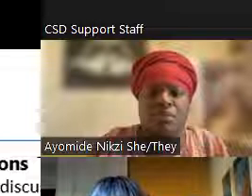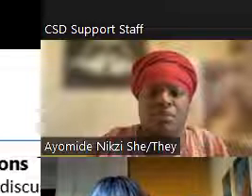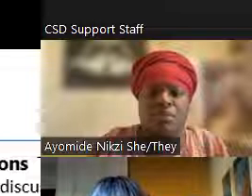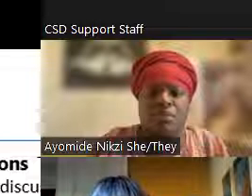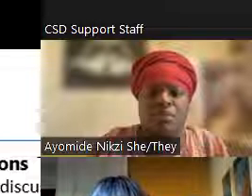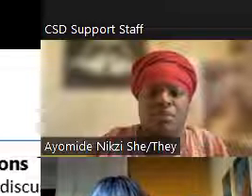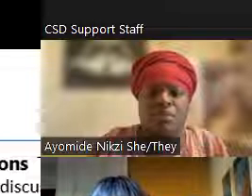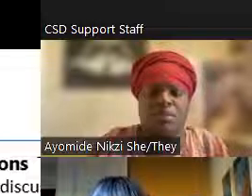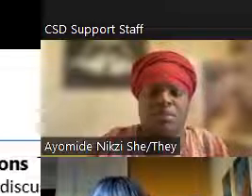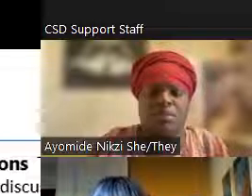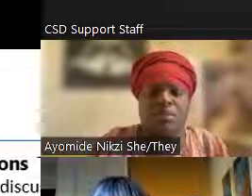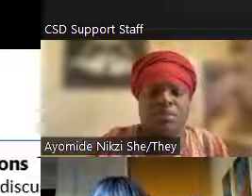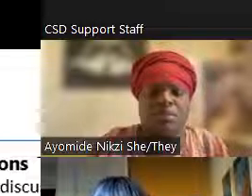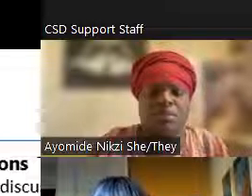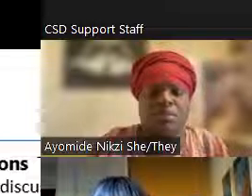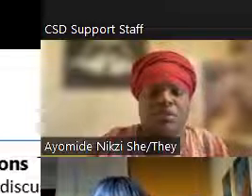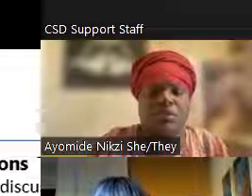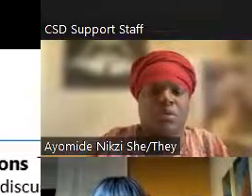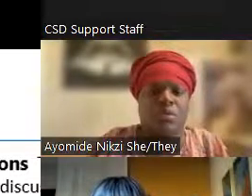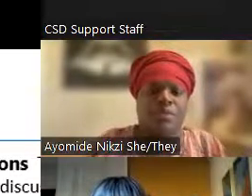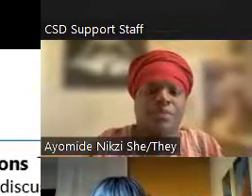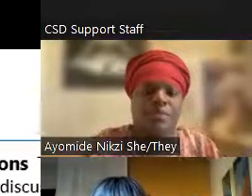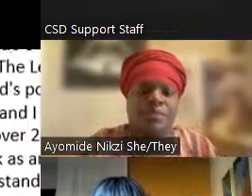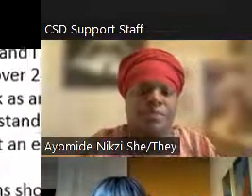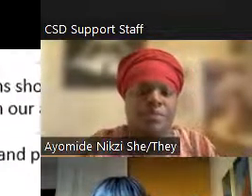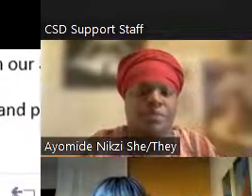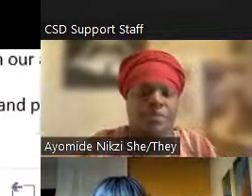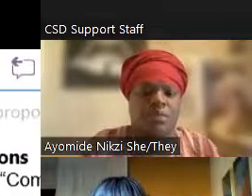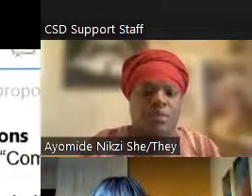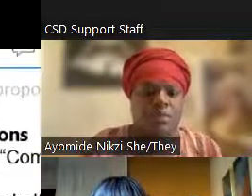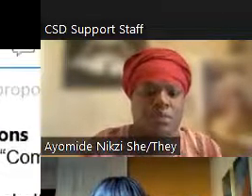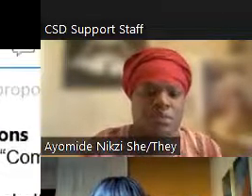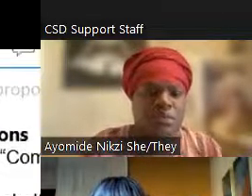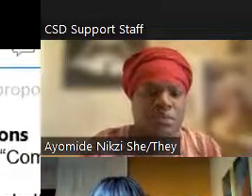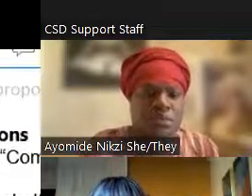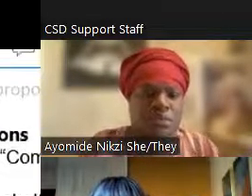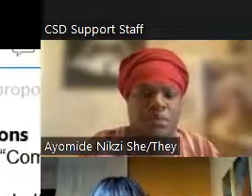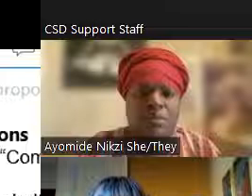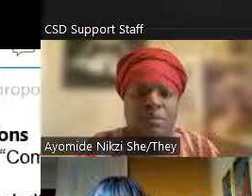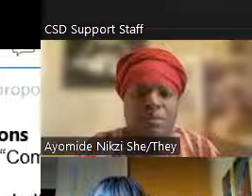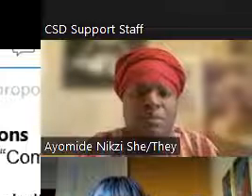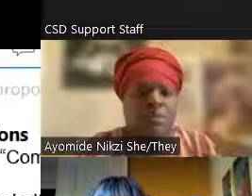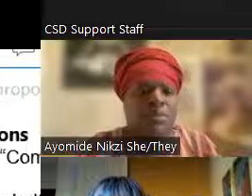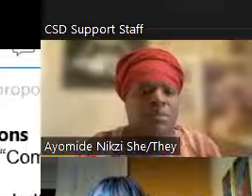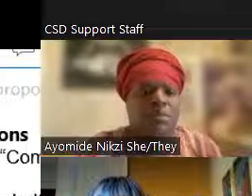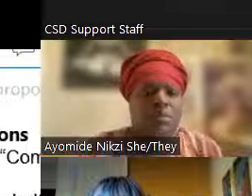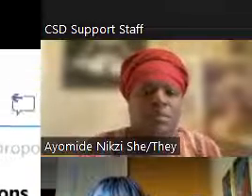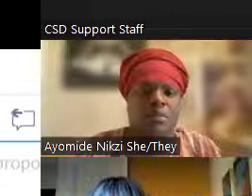changes. I think we can maybe scroll down to that. Sorry that this can't all fit on the screen at one time.